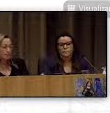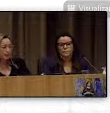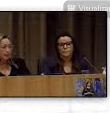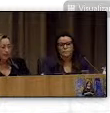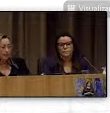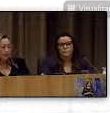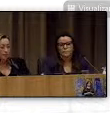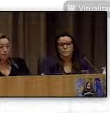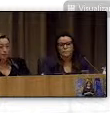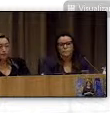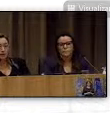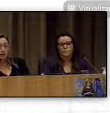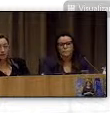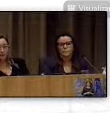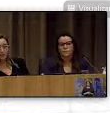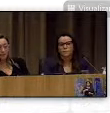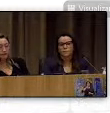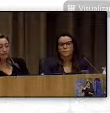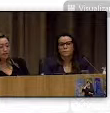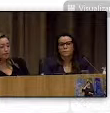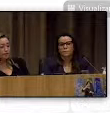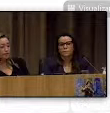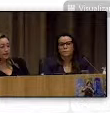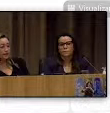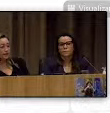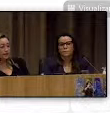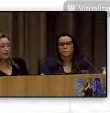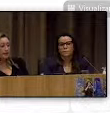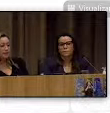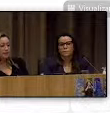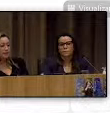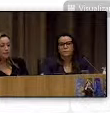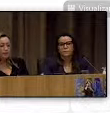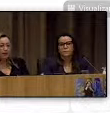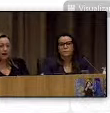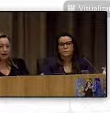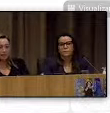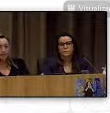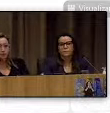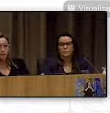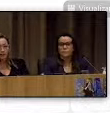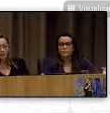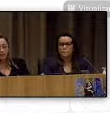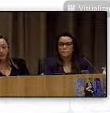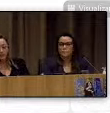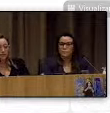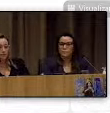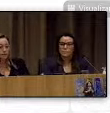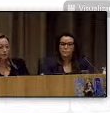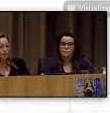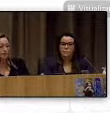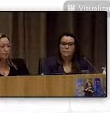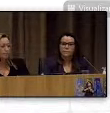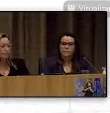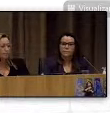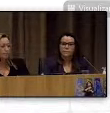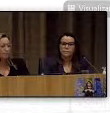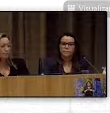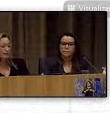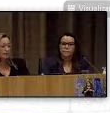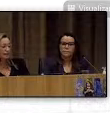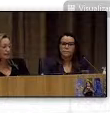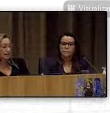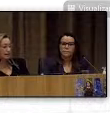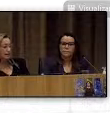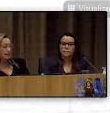What are the lessons learned? Our biggest challenge is to give a quick and safe answer for society during